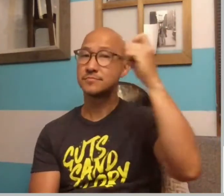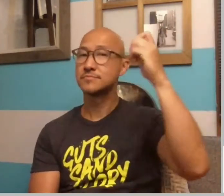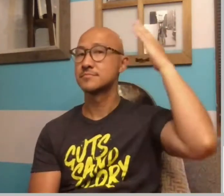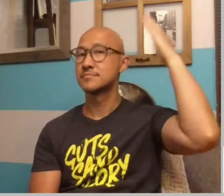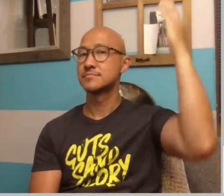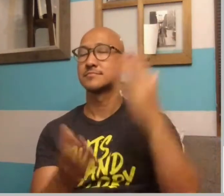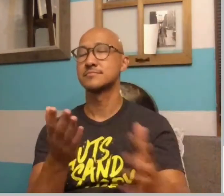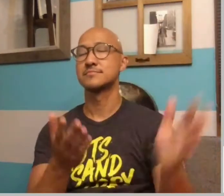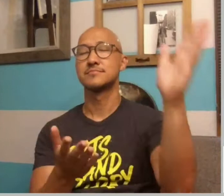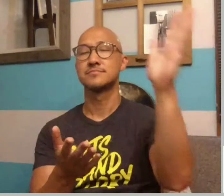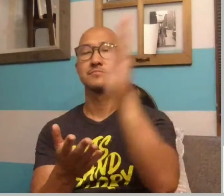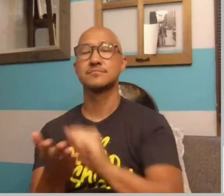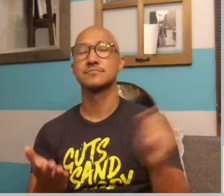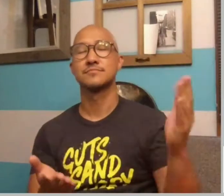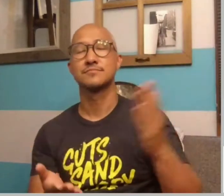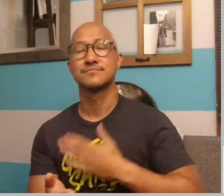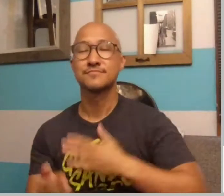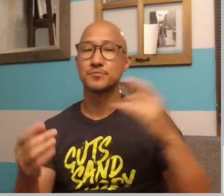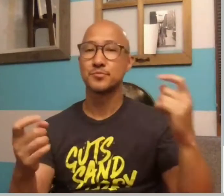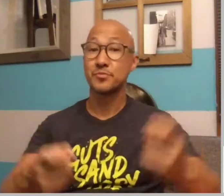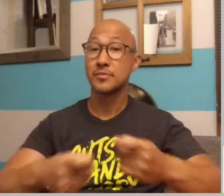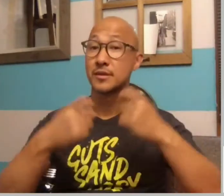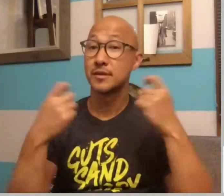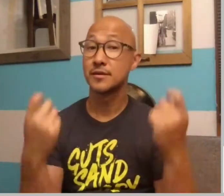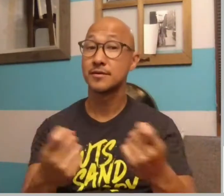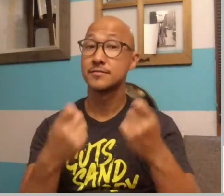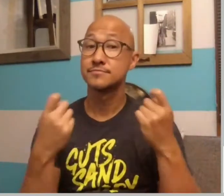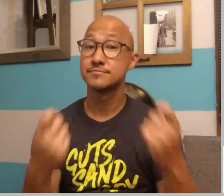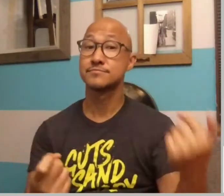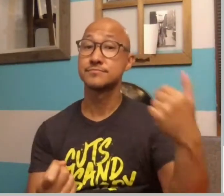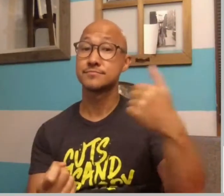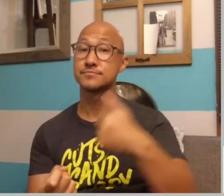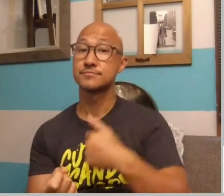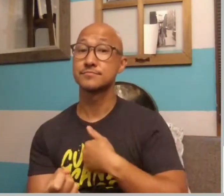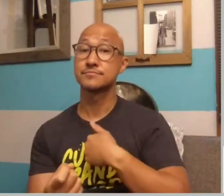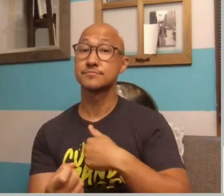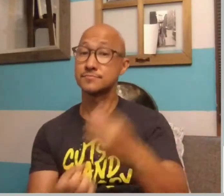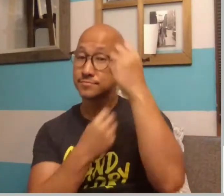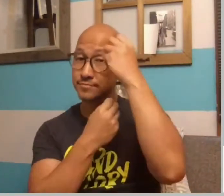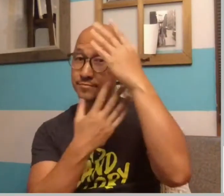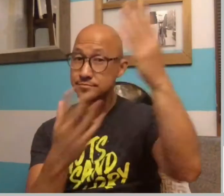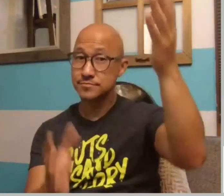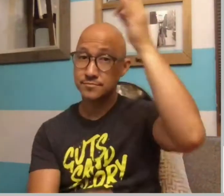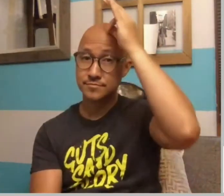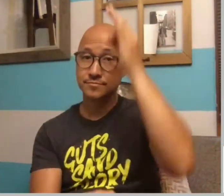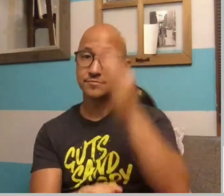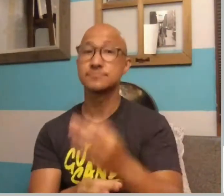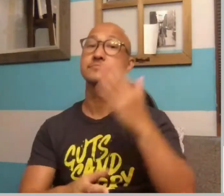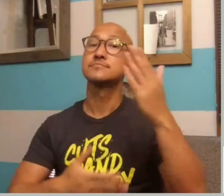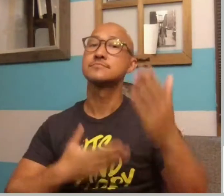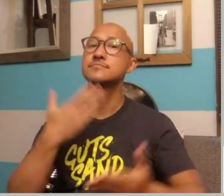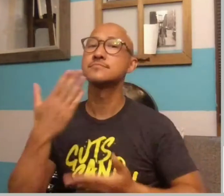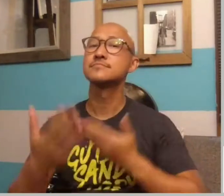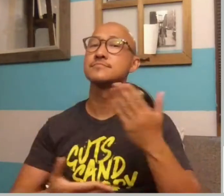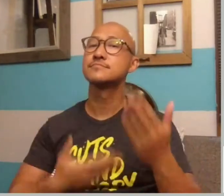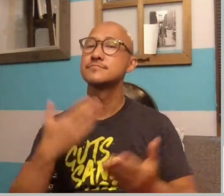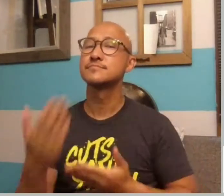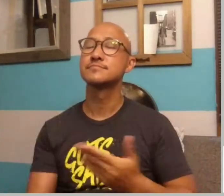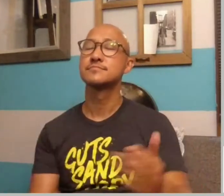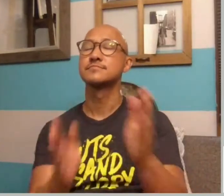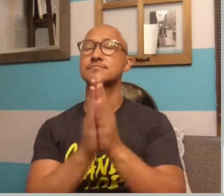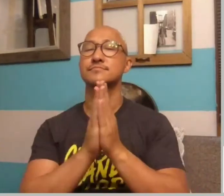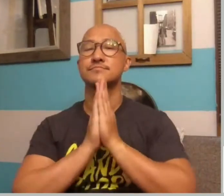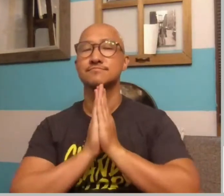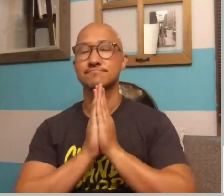my sins away. And that's why I'm sharing my faith. I'm happy today.